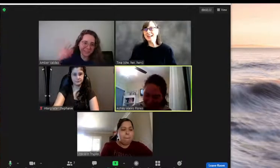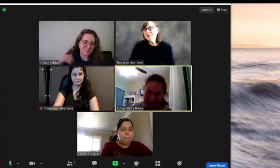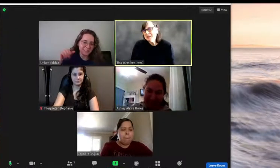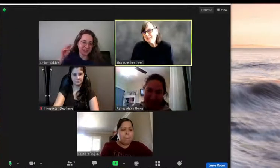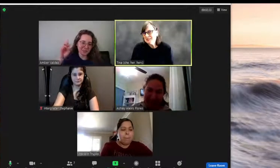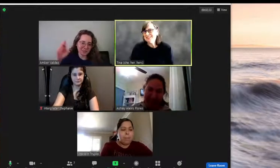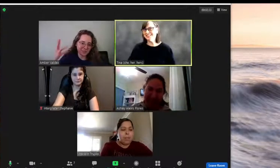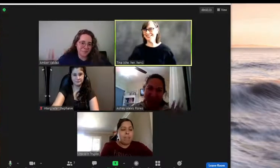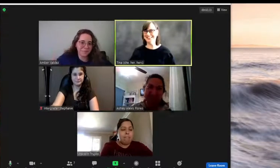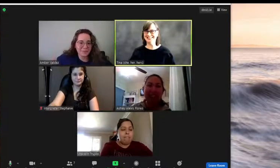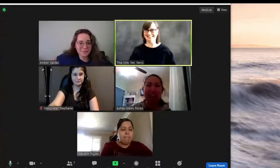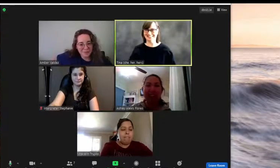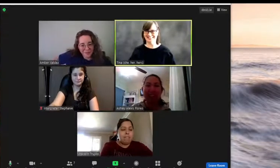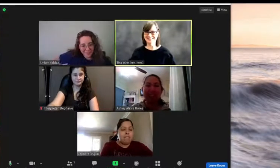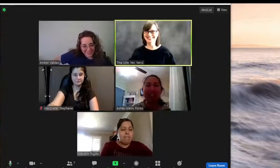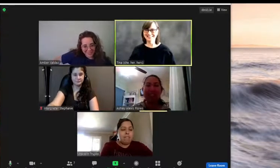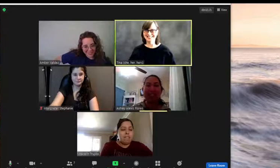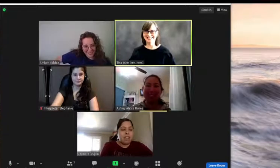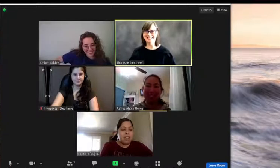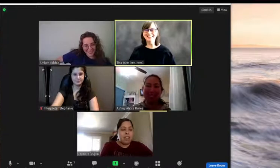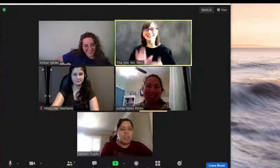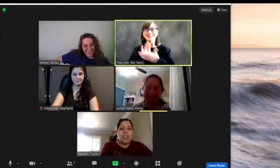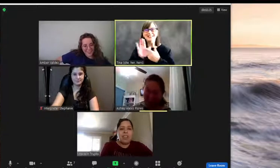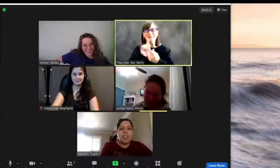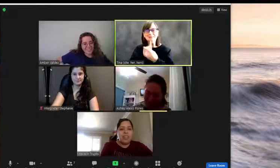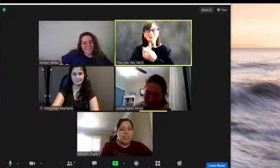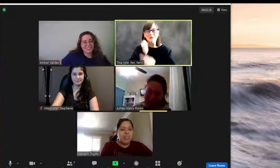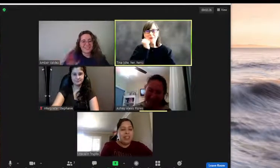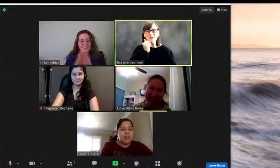And I'm Amber. Nice to meet you.